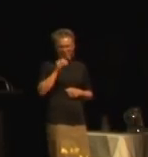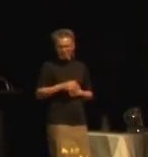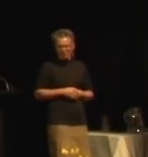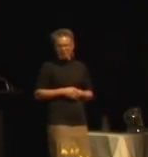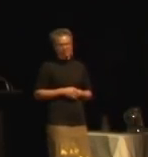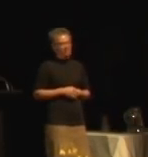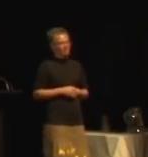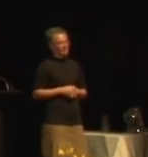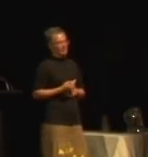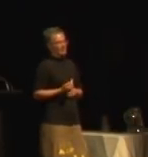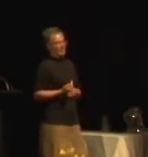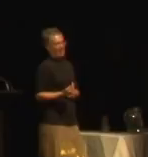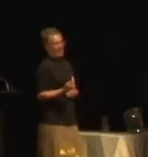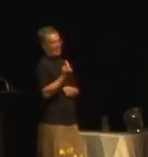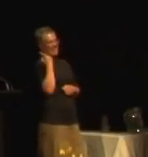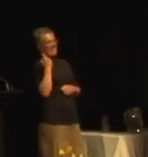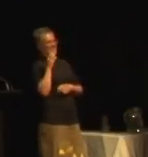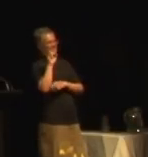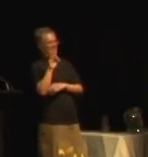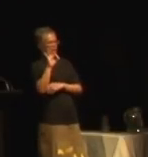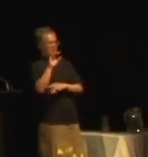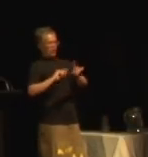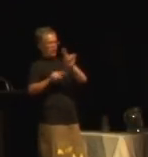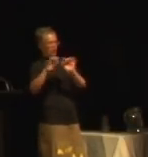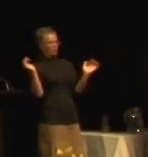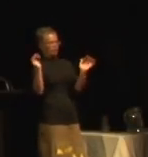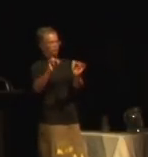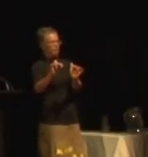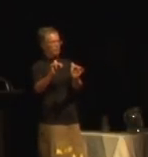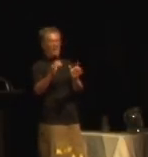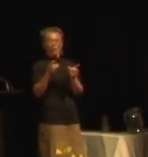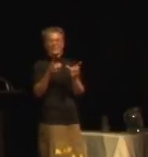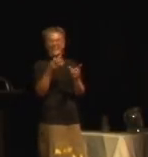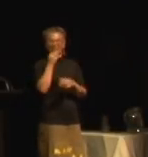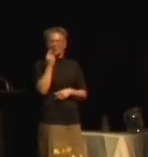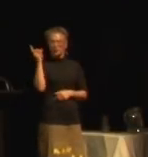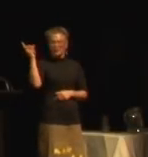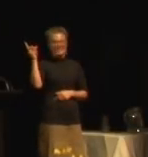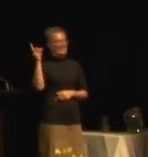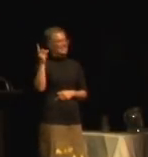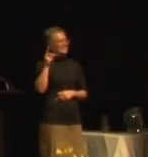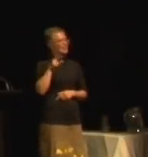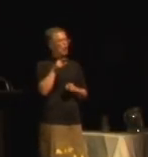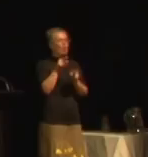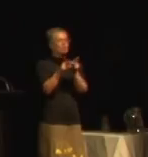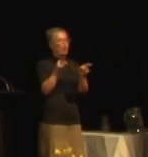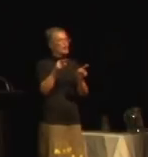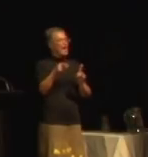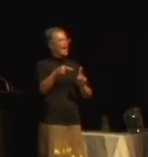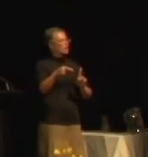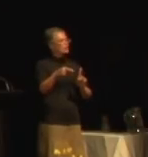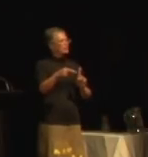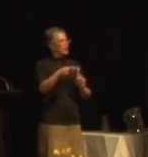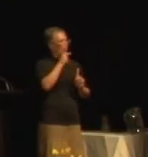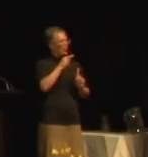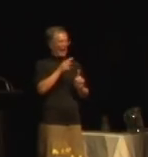At our last All Hands that was in San Francisco, Brianna added these pronoun stickers at the registration desk that people could choose to